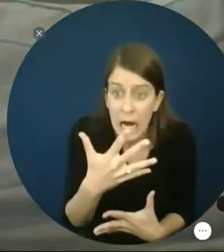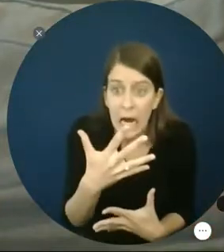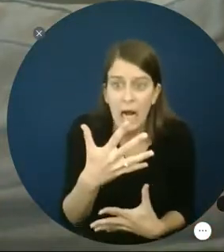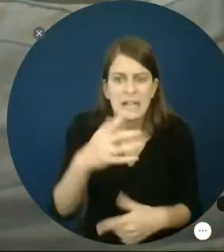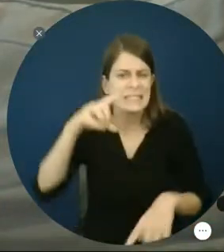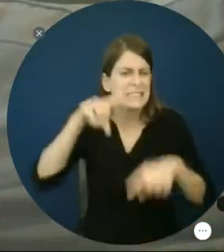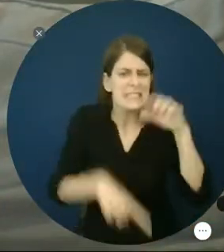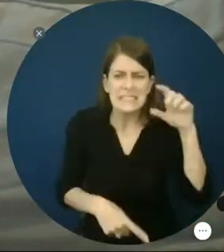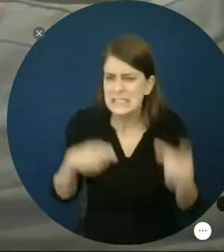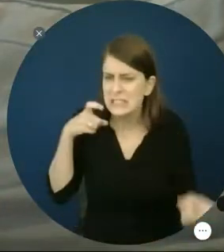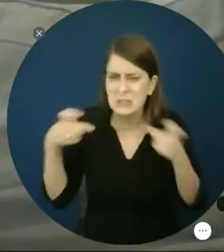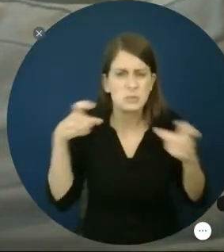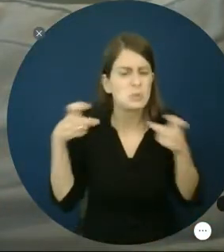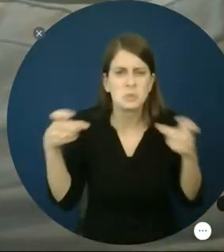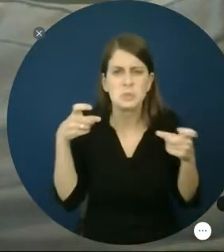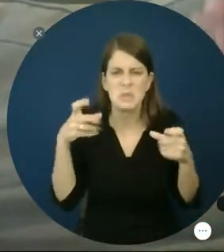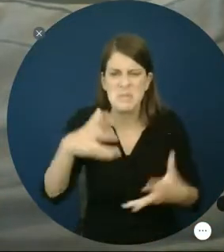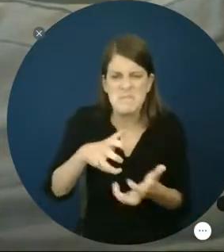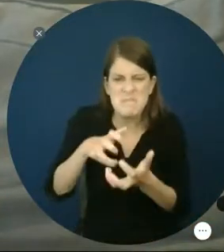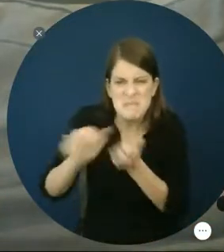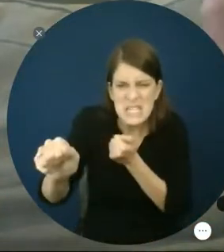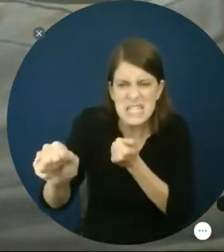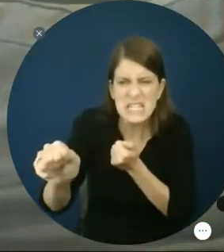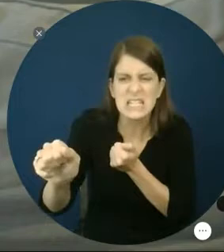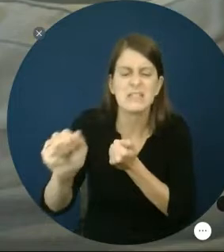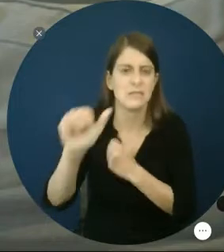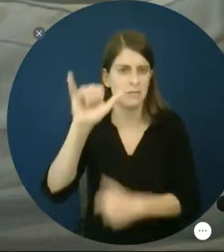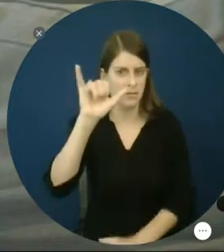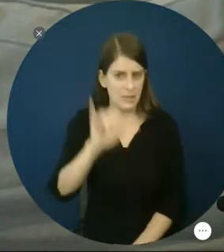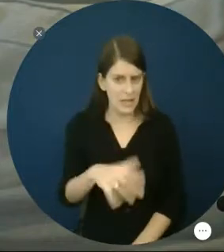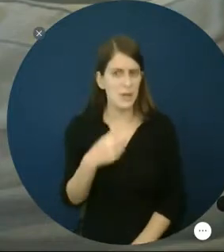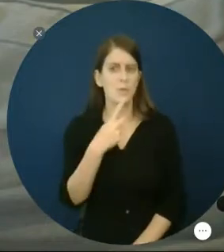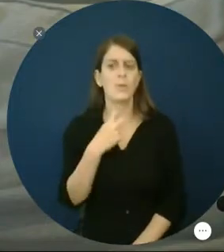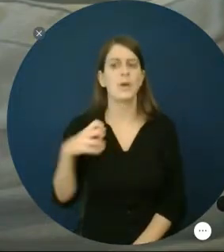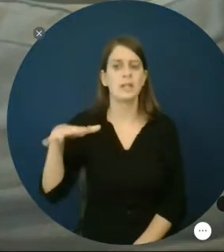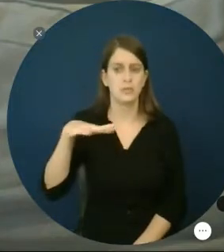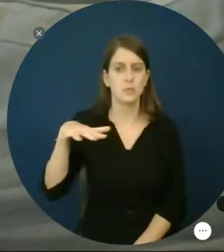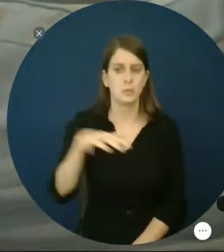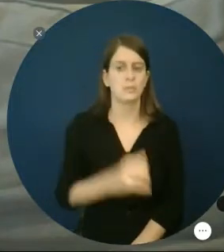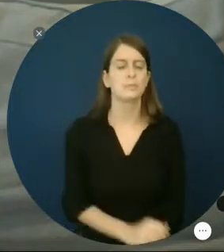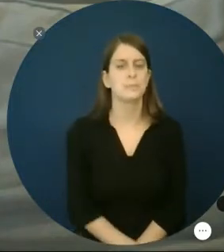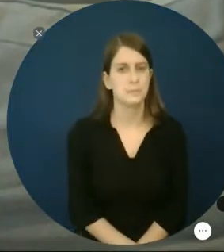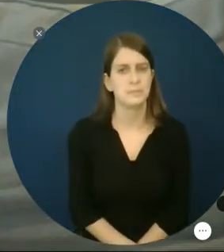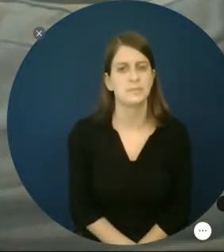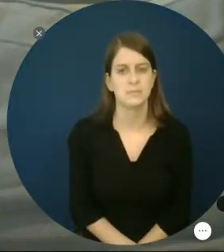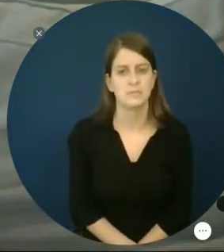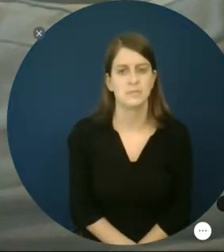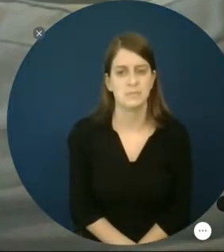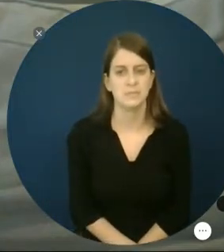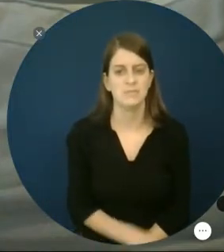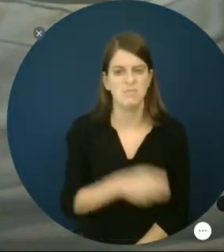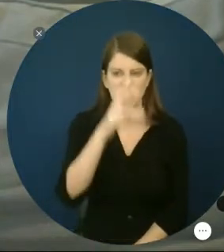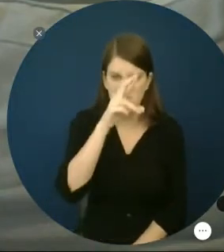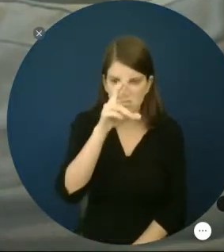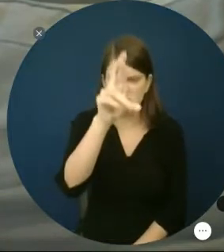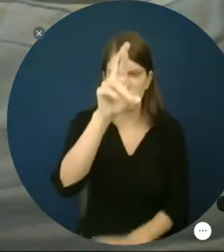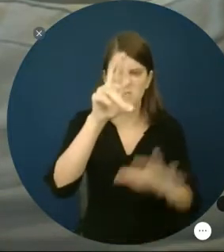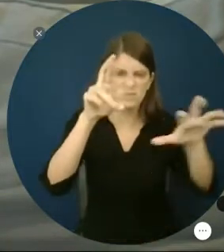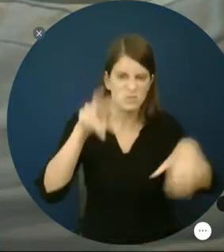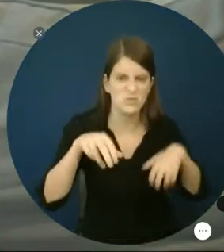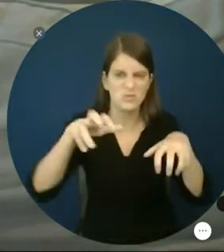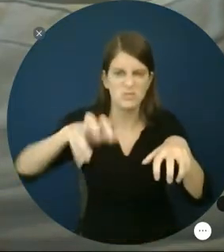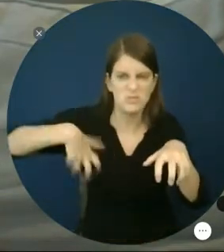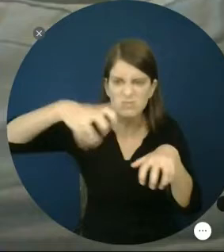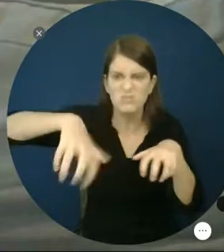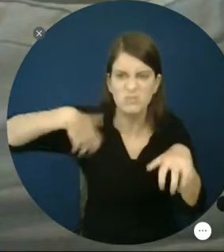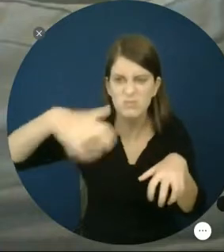of control, mean. Those are red zone emotions. And the rhinoceros with its horn and